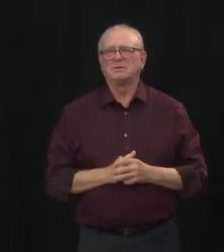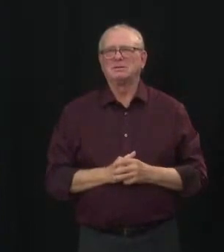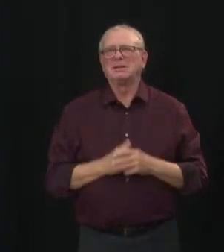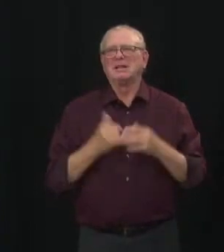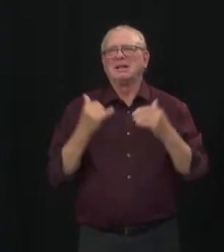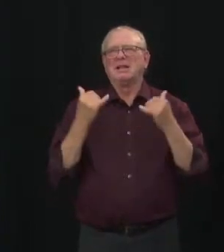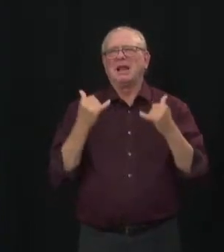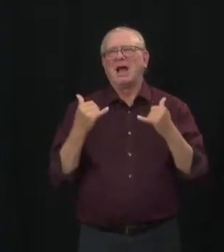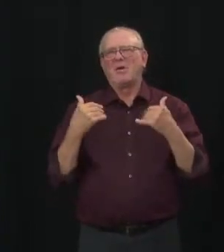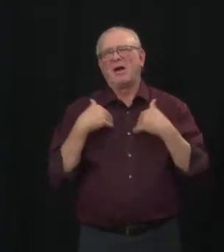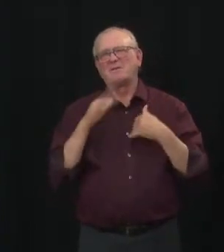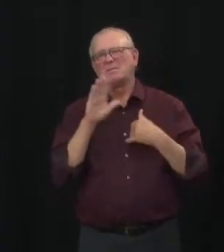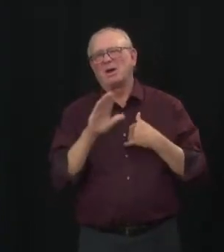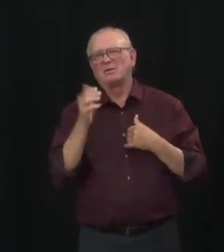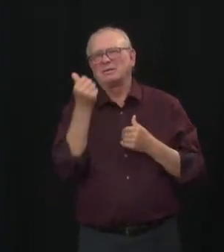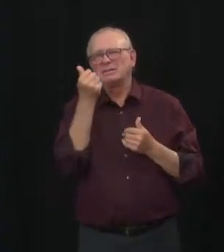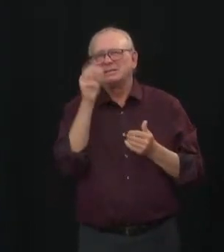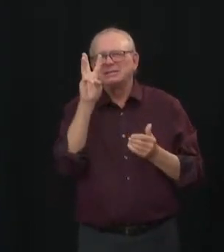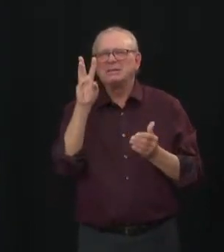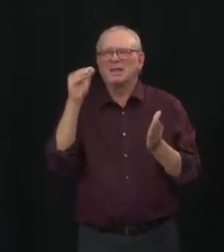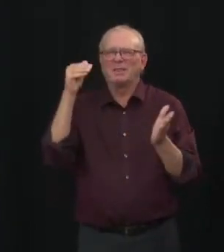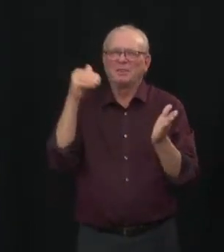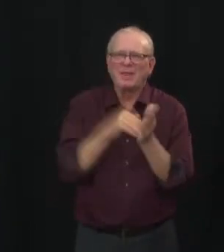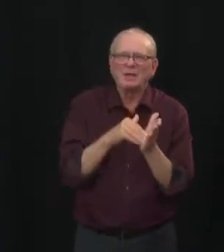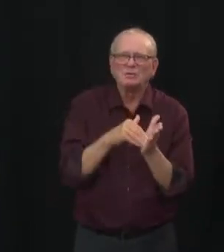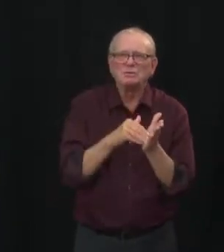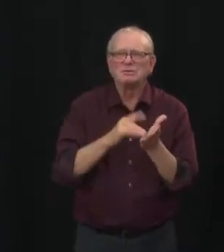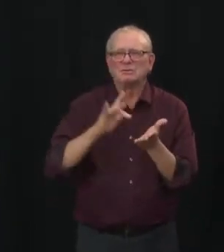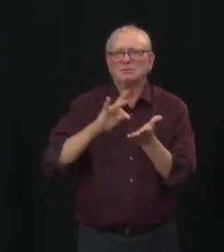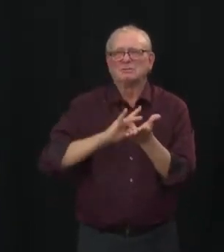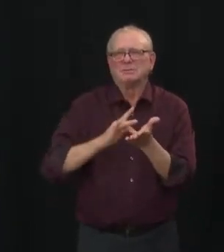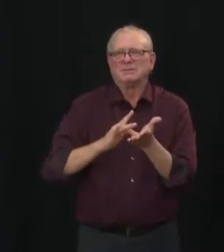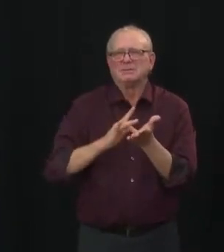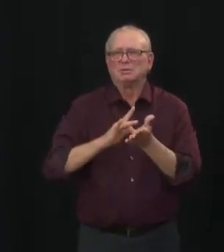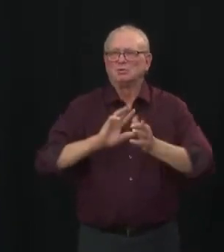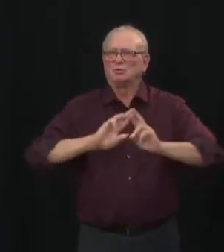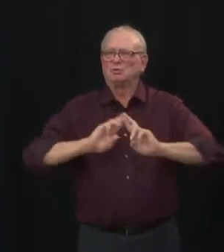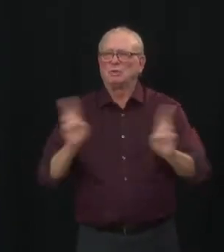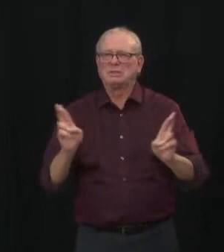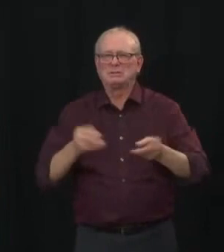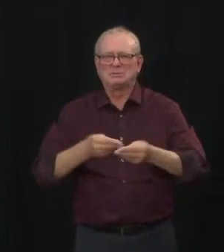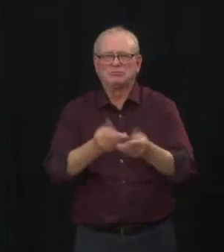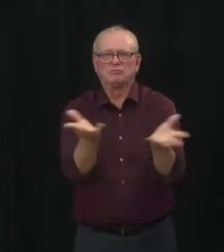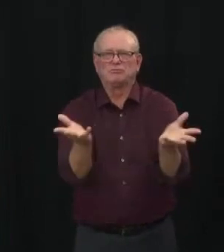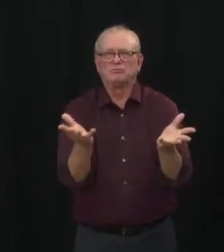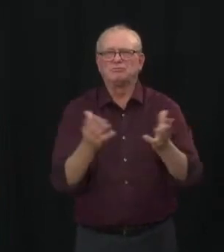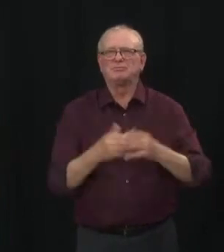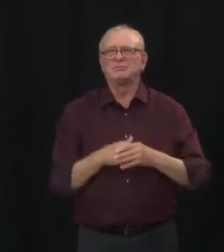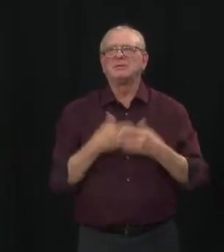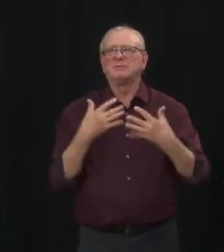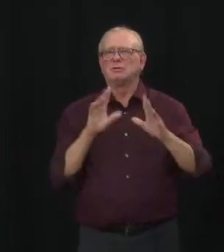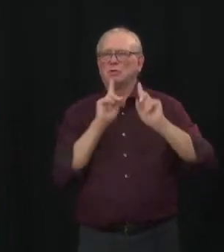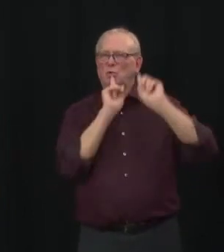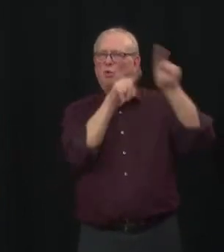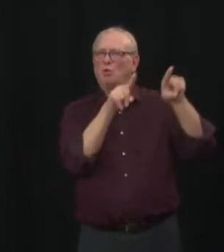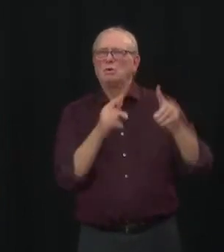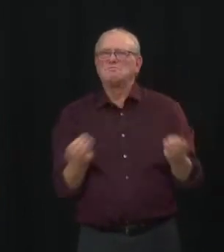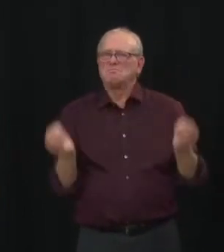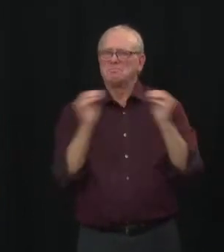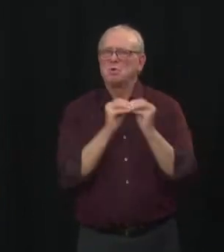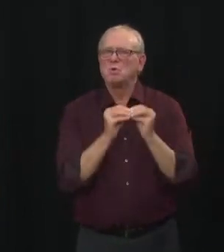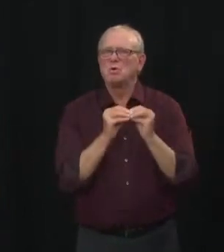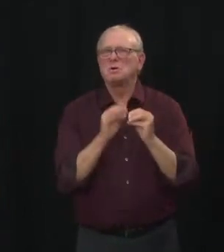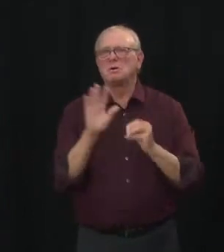approximately 16,000 courses of treatment in place, and more are on the way. We expect to receive nearly 10,000